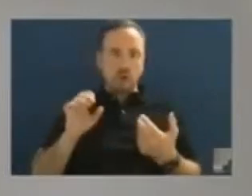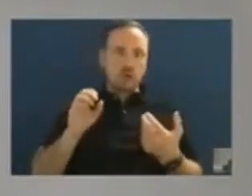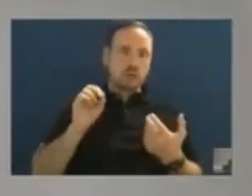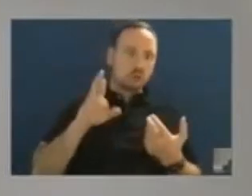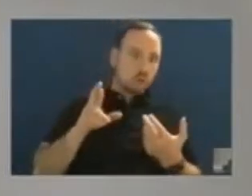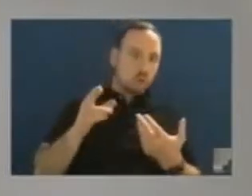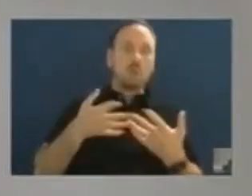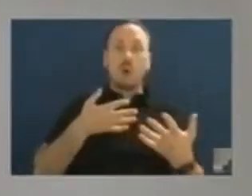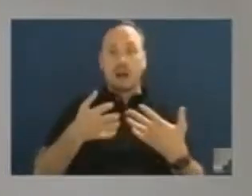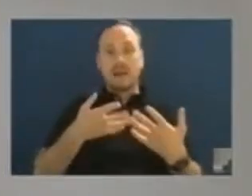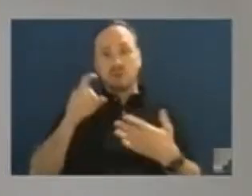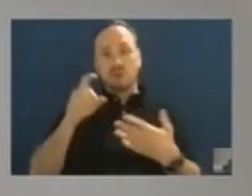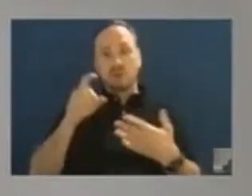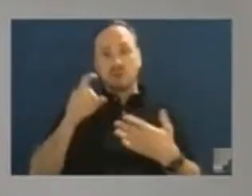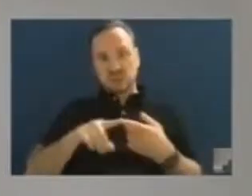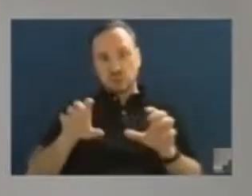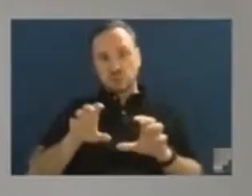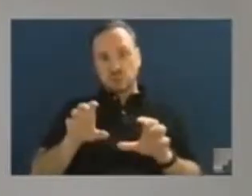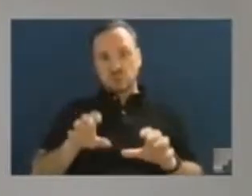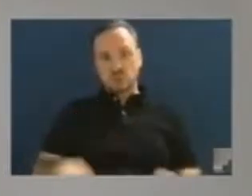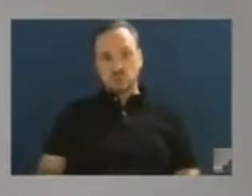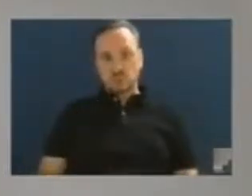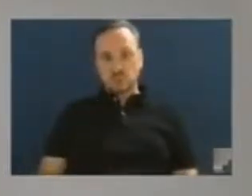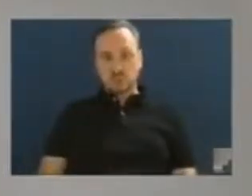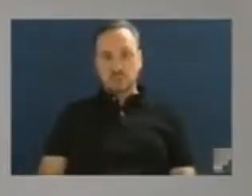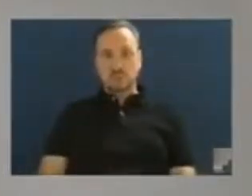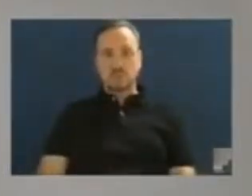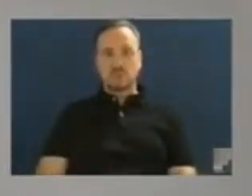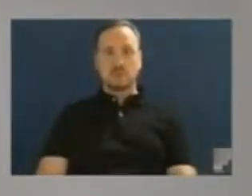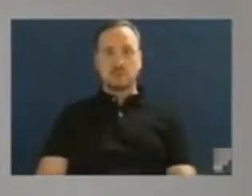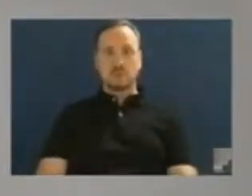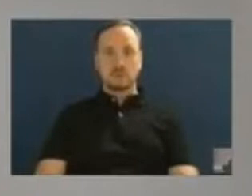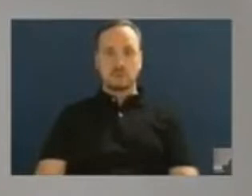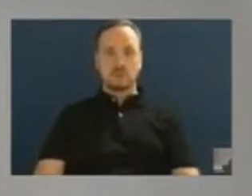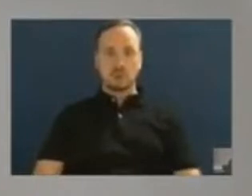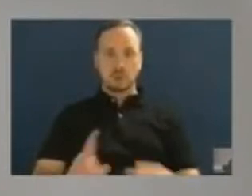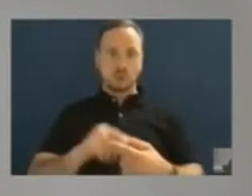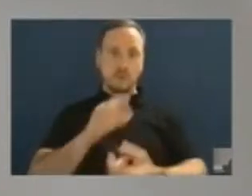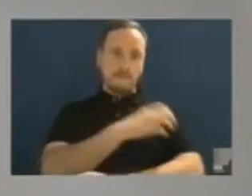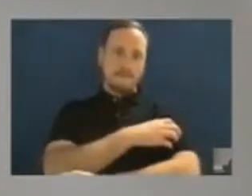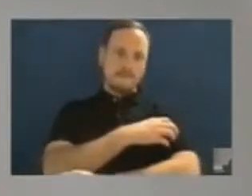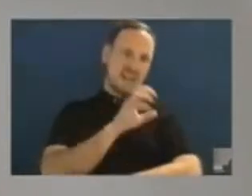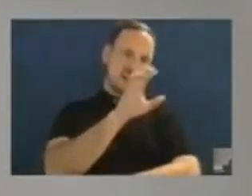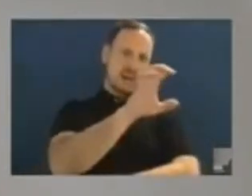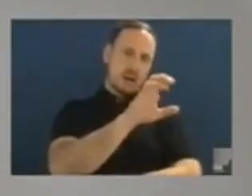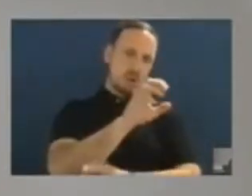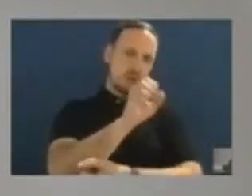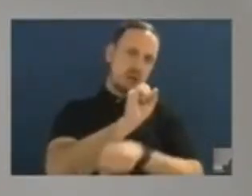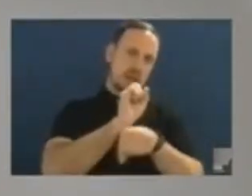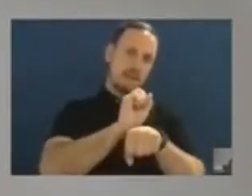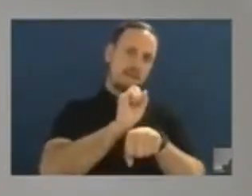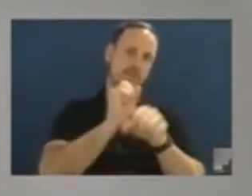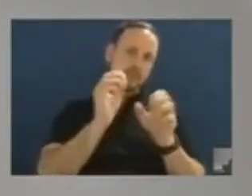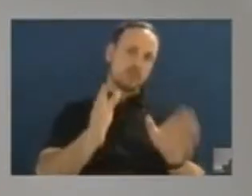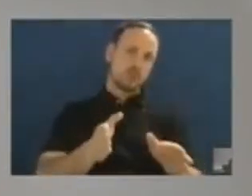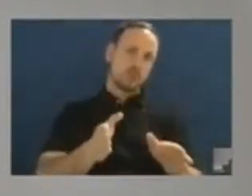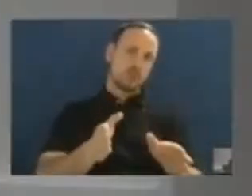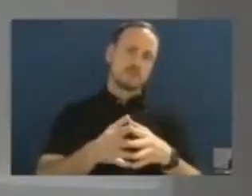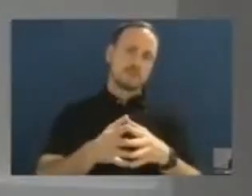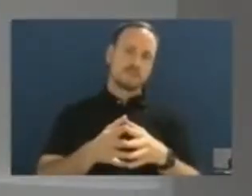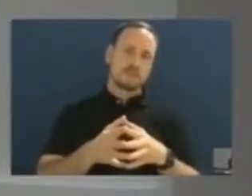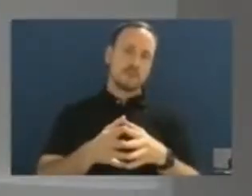accelerated in any case because we would want to do that to be able to put more power in the hands of our employees. So, yeah, so presumably that would